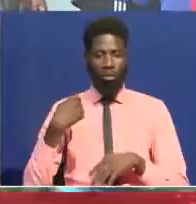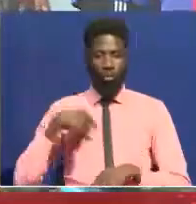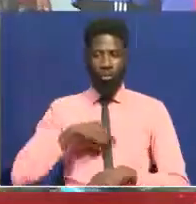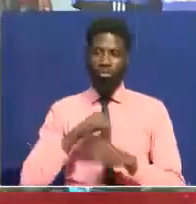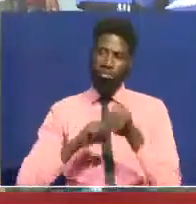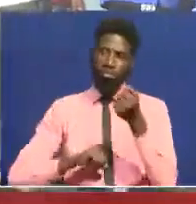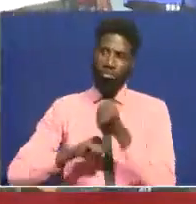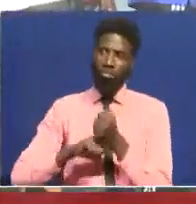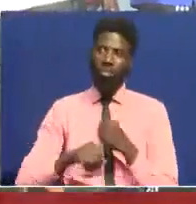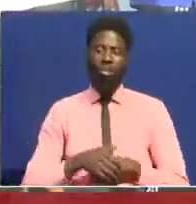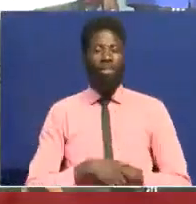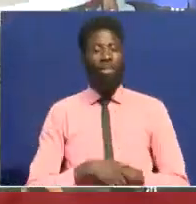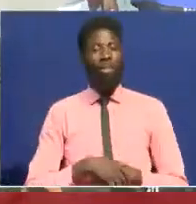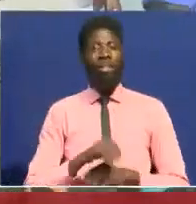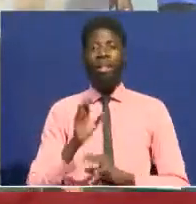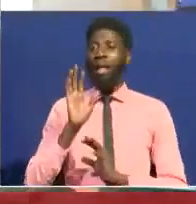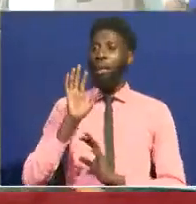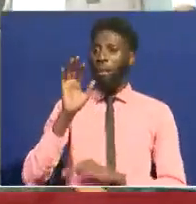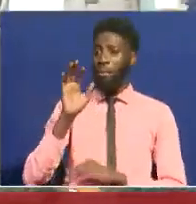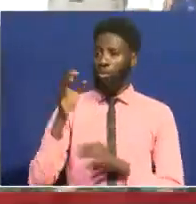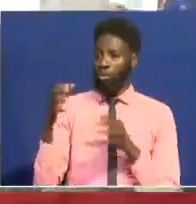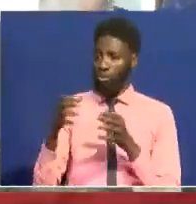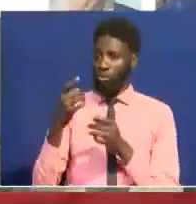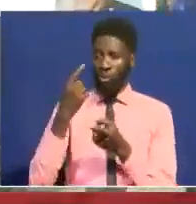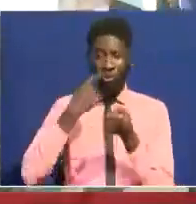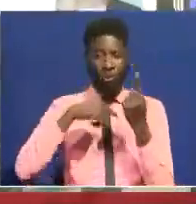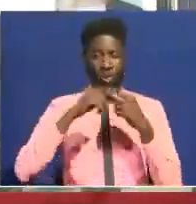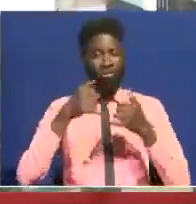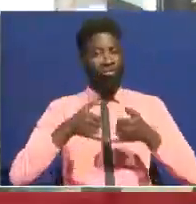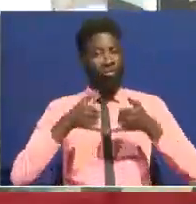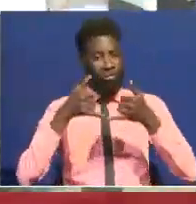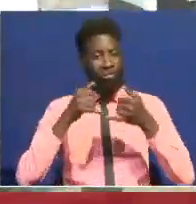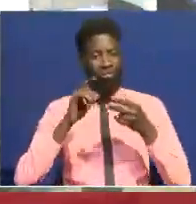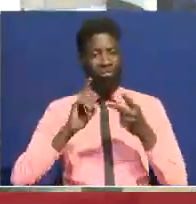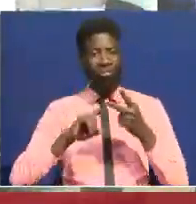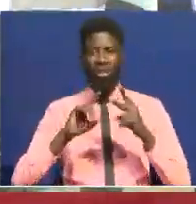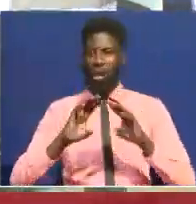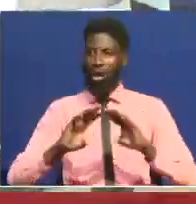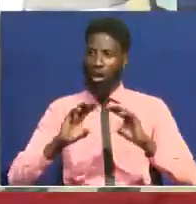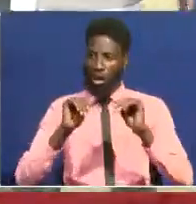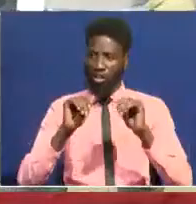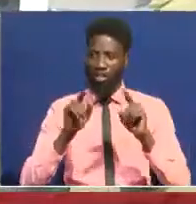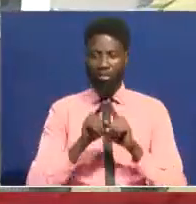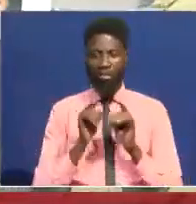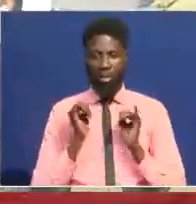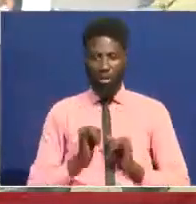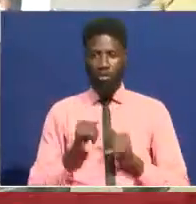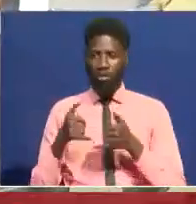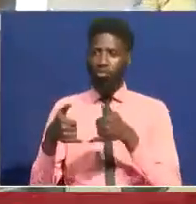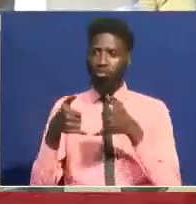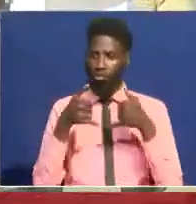sponsor. Winners of the basketball championship took home trophies, cash prizes, and individual